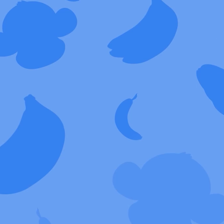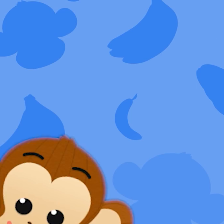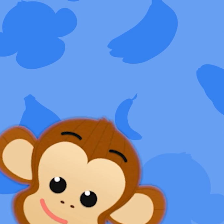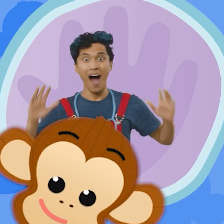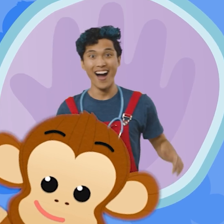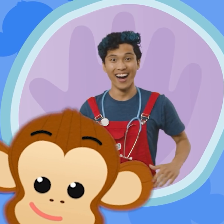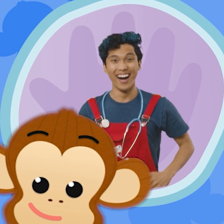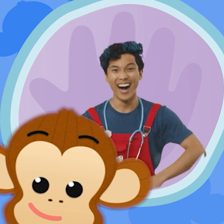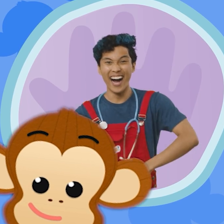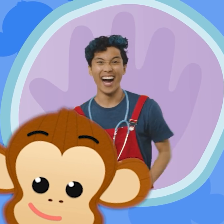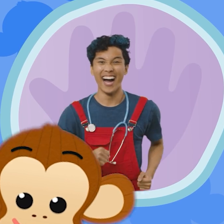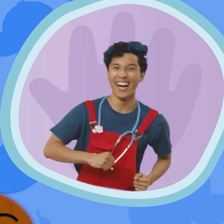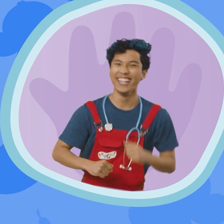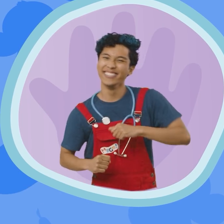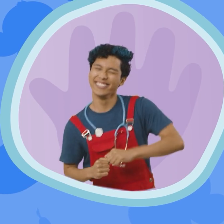Two.